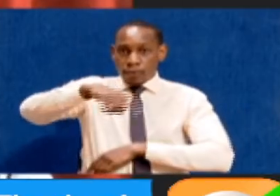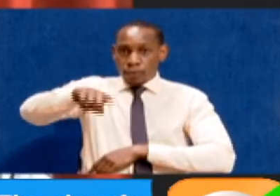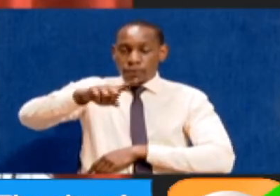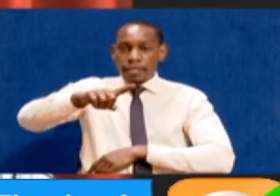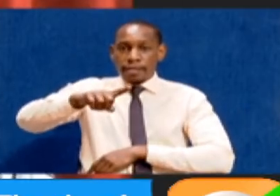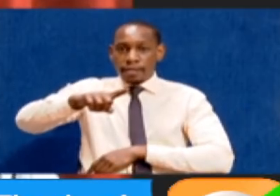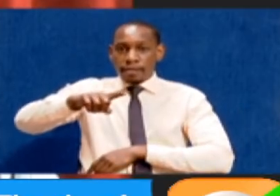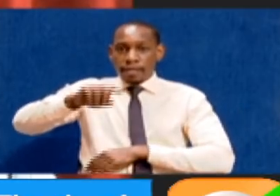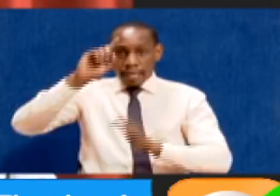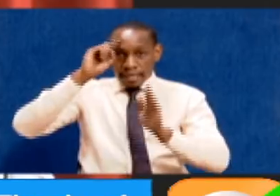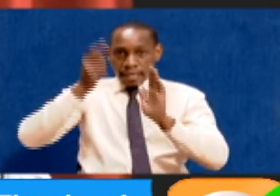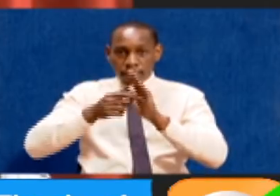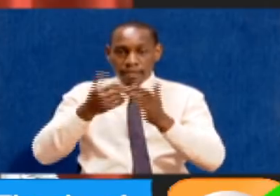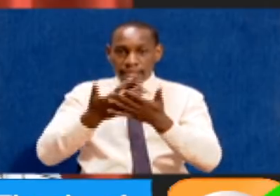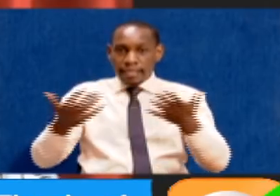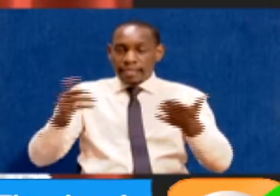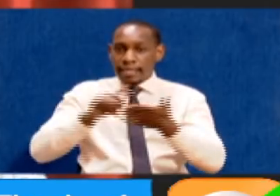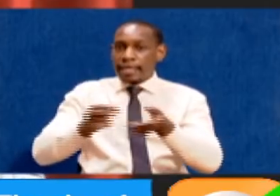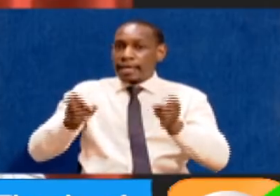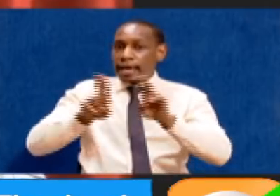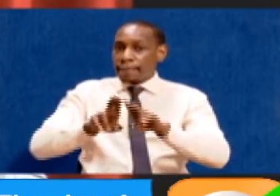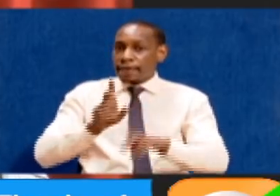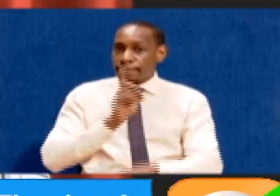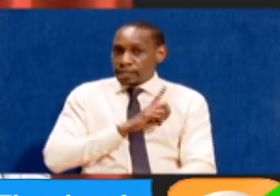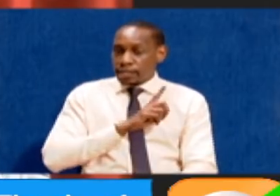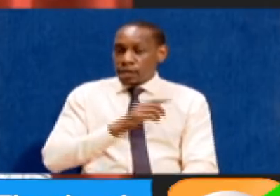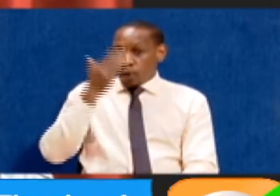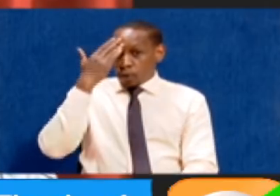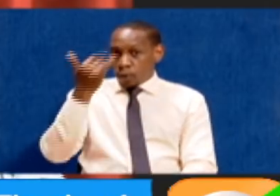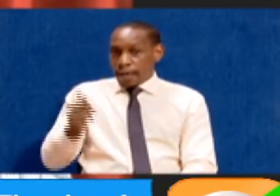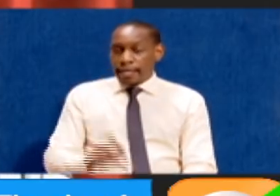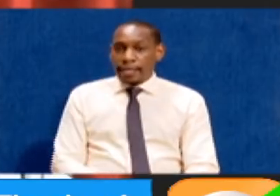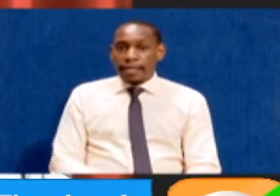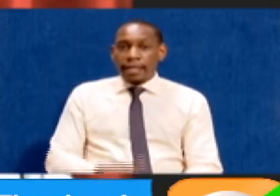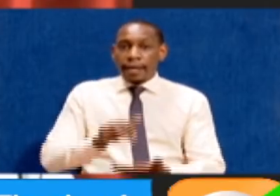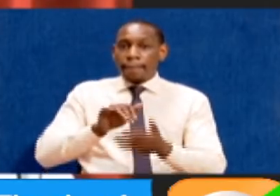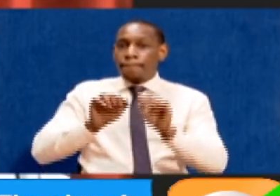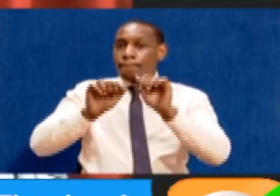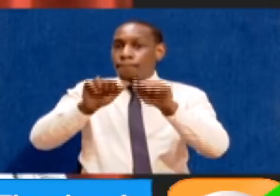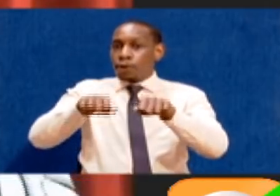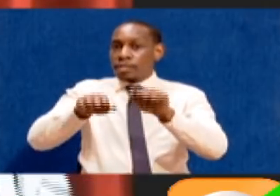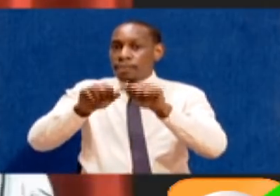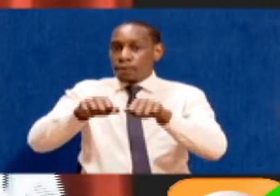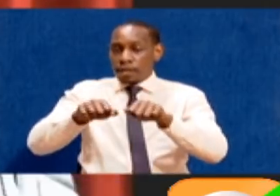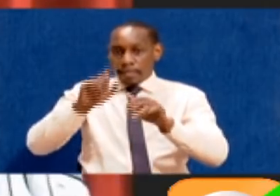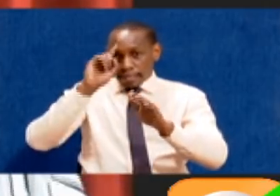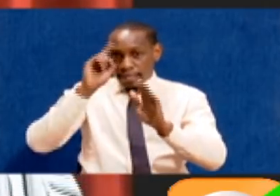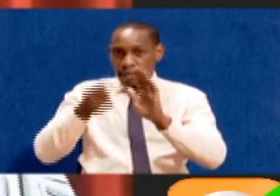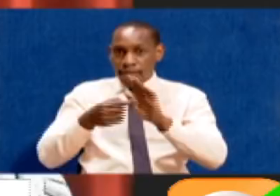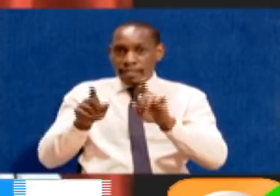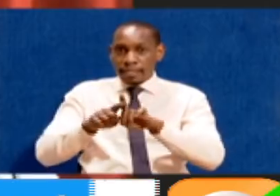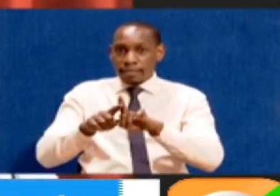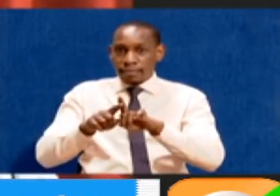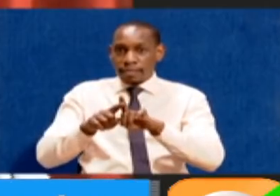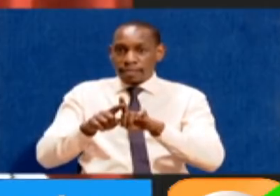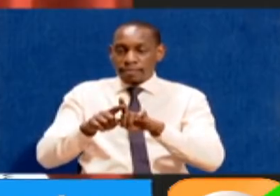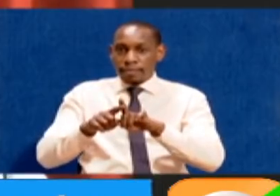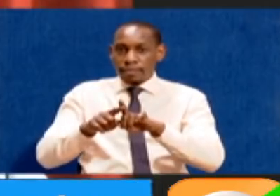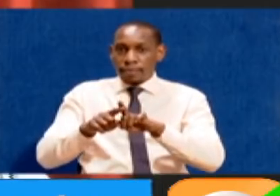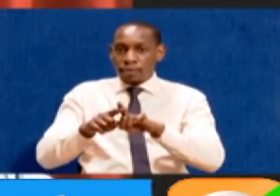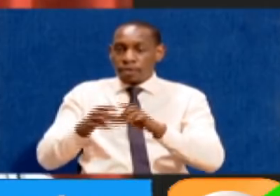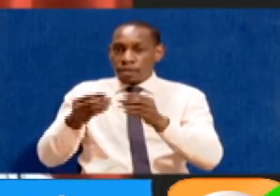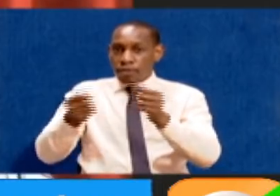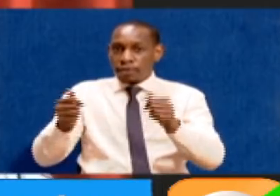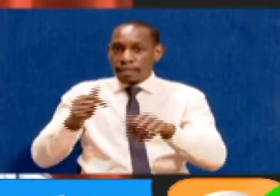to identify the things which have happened because so that we can we identify them and separate them.